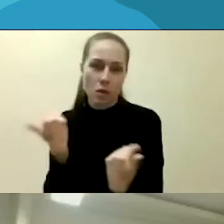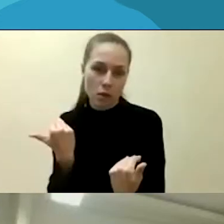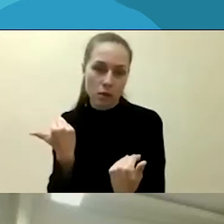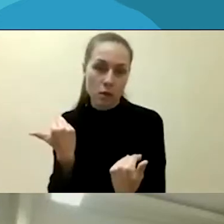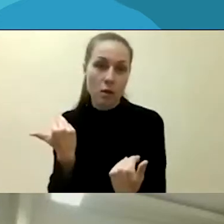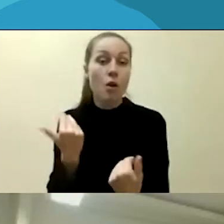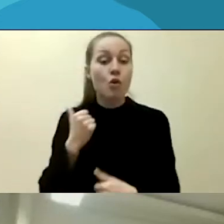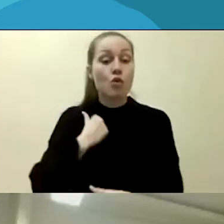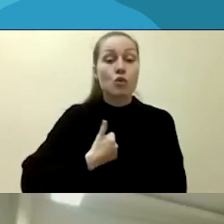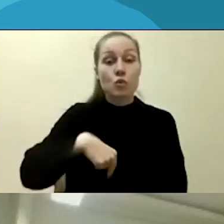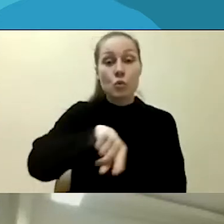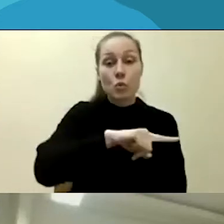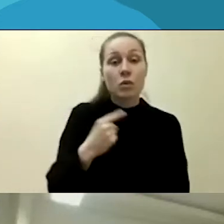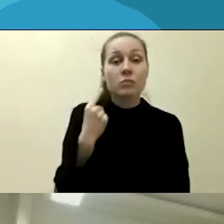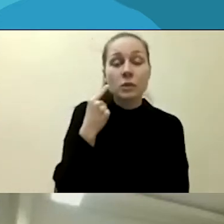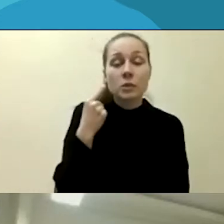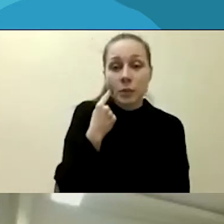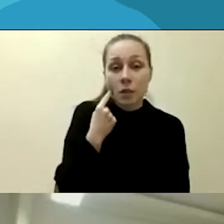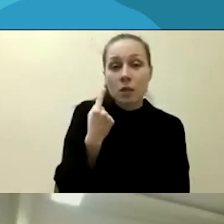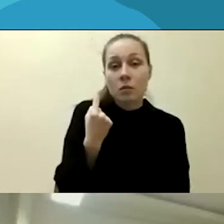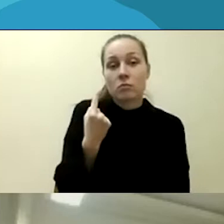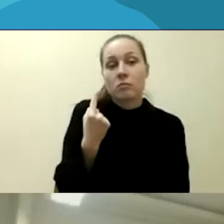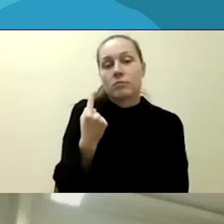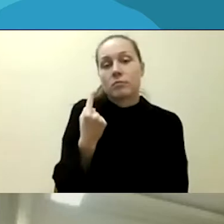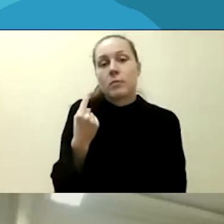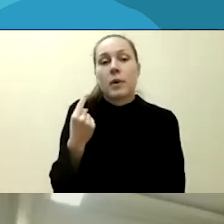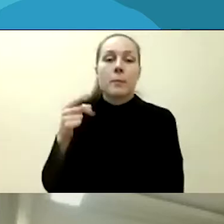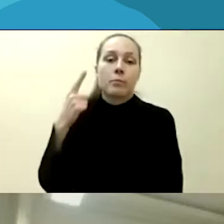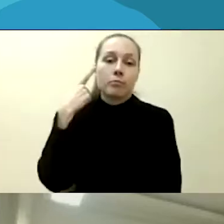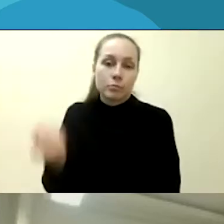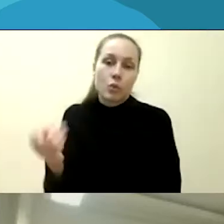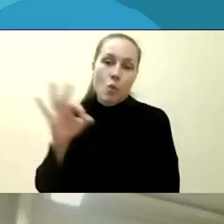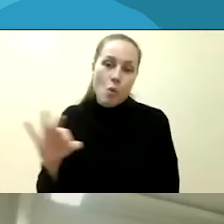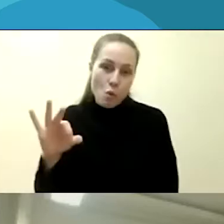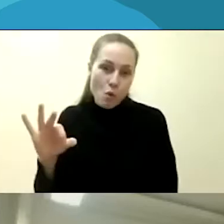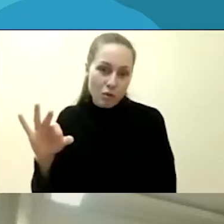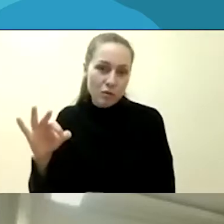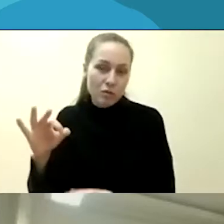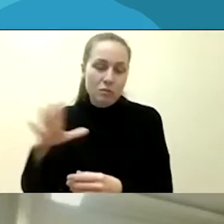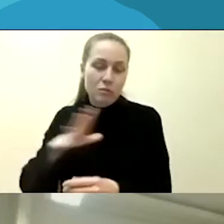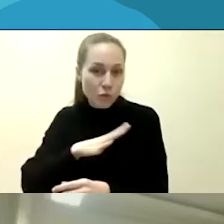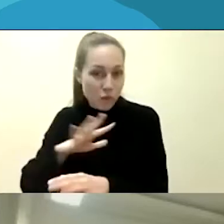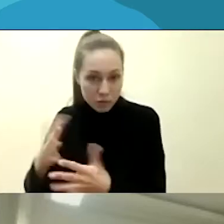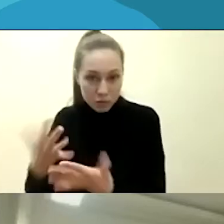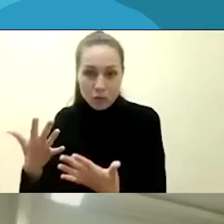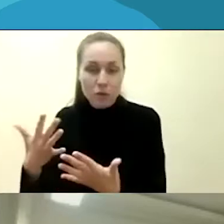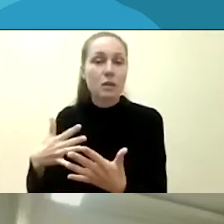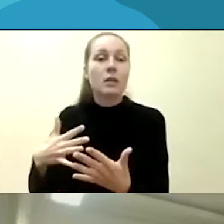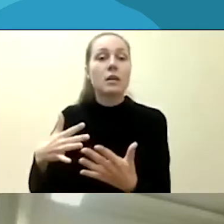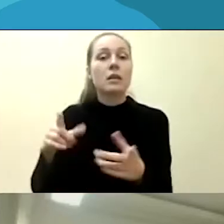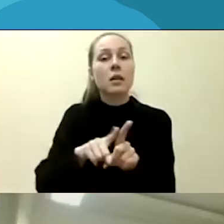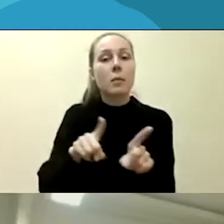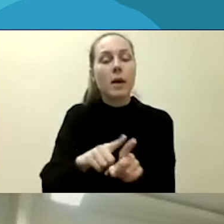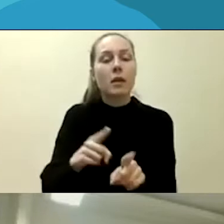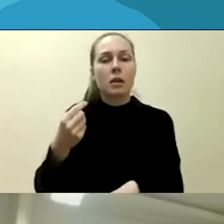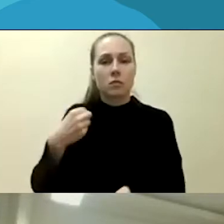maybe the neighbor do this to you, you are afraid of the neighbor. and you get reprisals from the